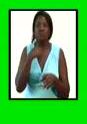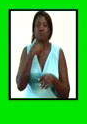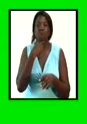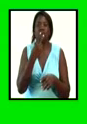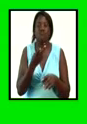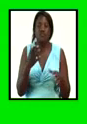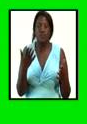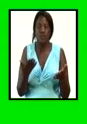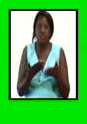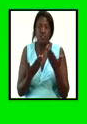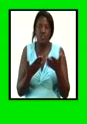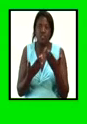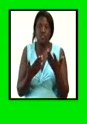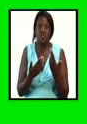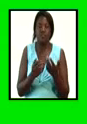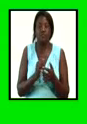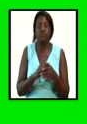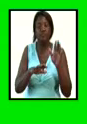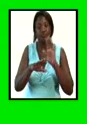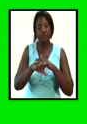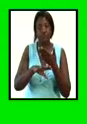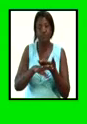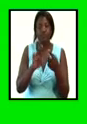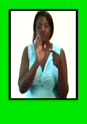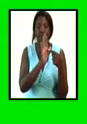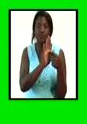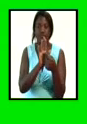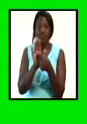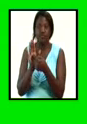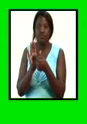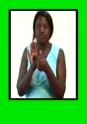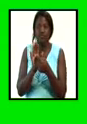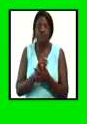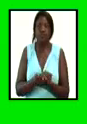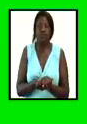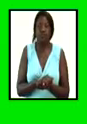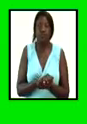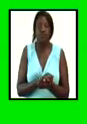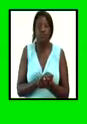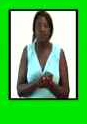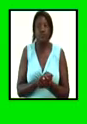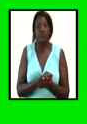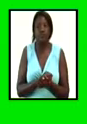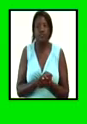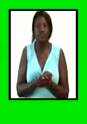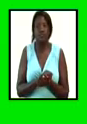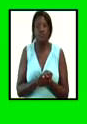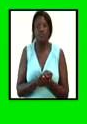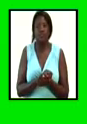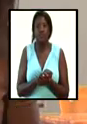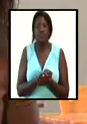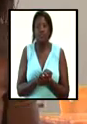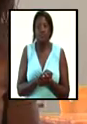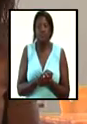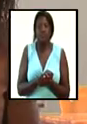easier. This is for example with words like beaches, foxes,